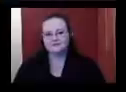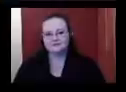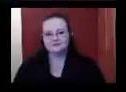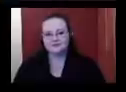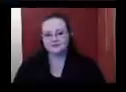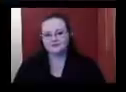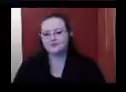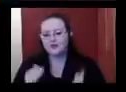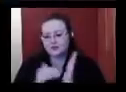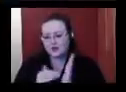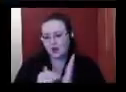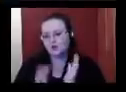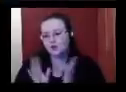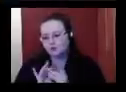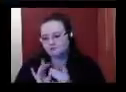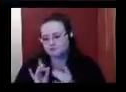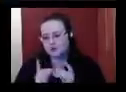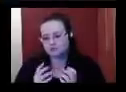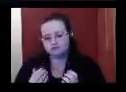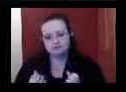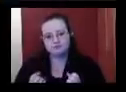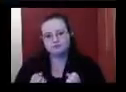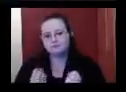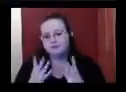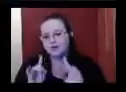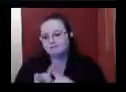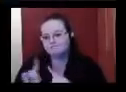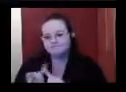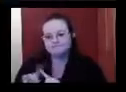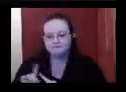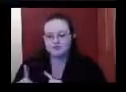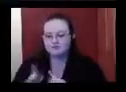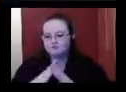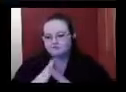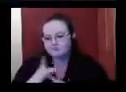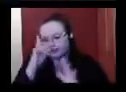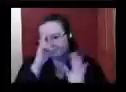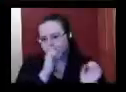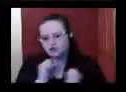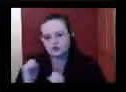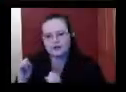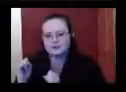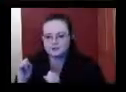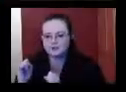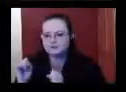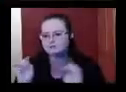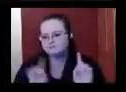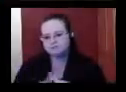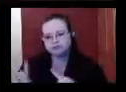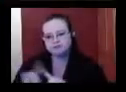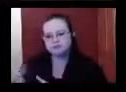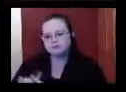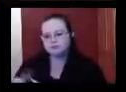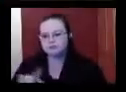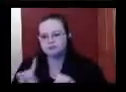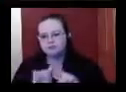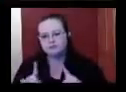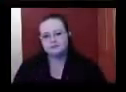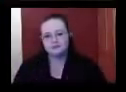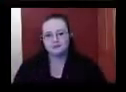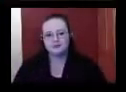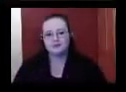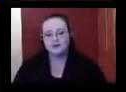Dr. Meghani talked quite a bit about the number of different types of protective strategies that schools will have in place. And I think it's important to